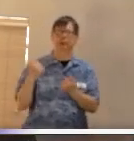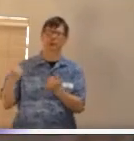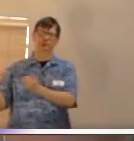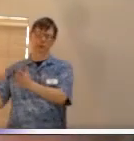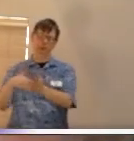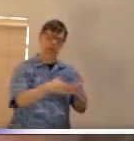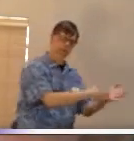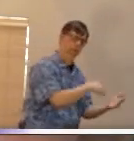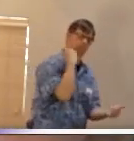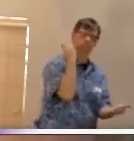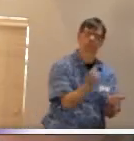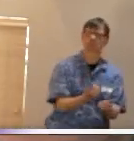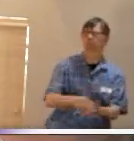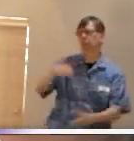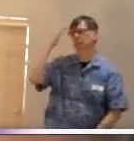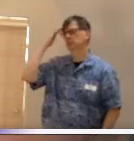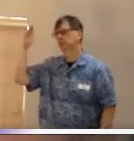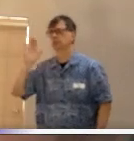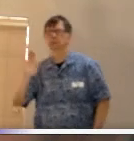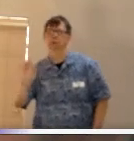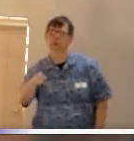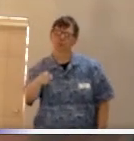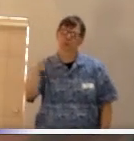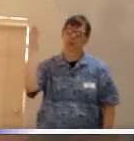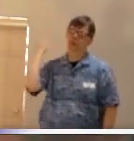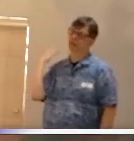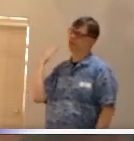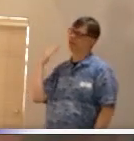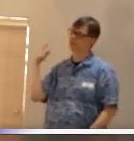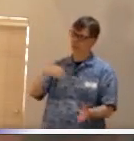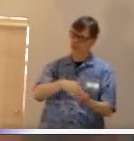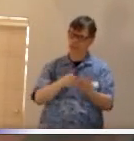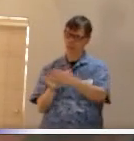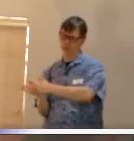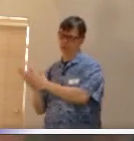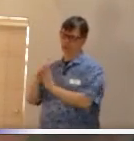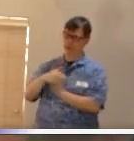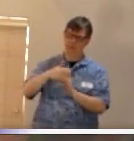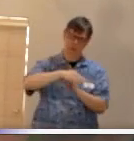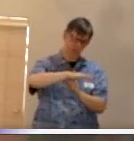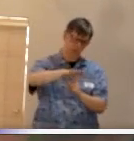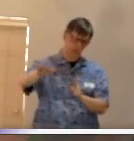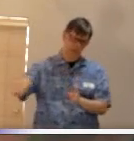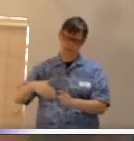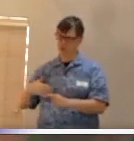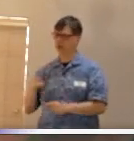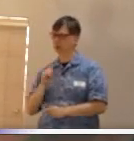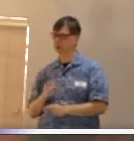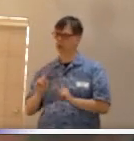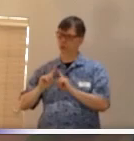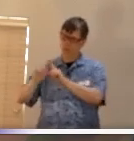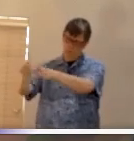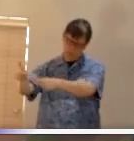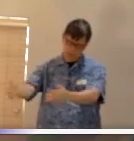guaranteed by your experience to know that you have indeed turned the ship, the tide, towards love.